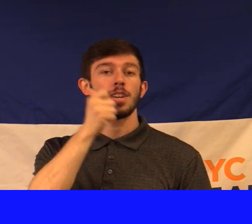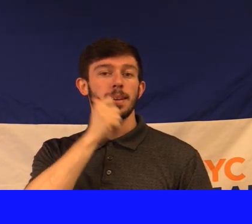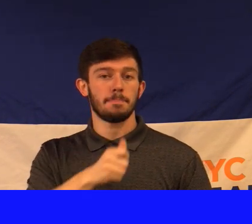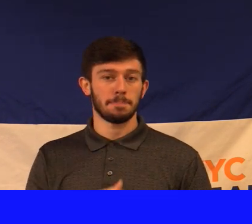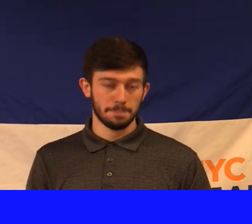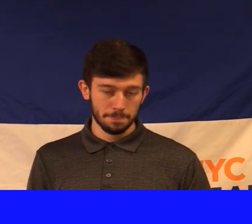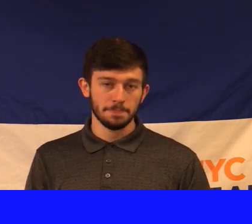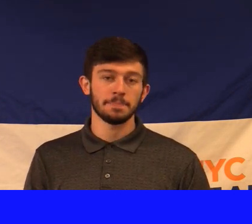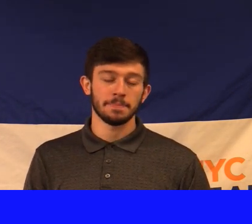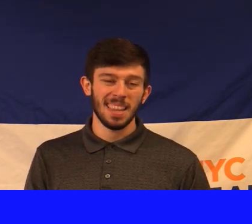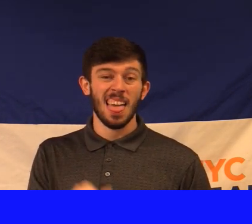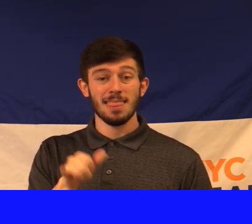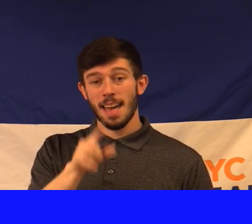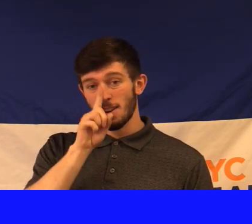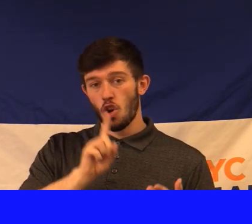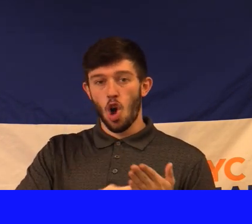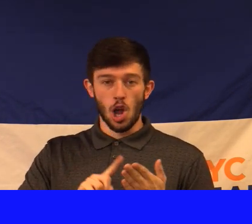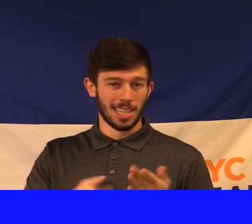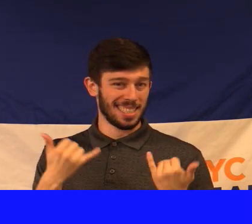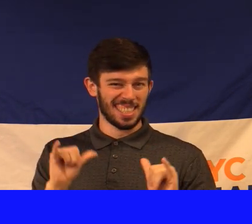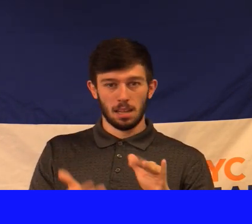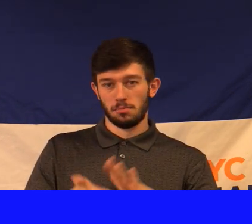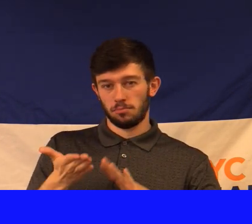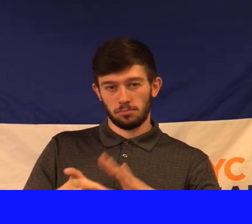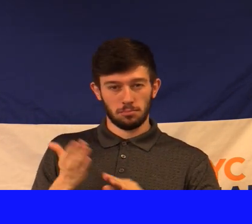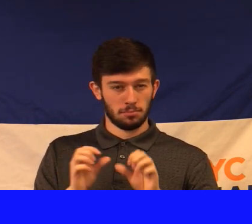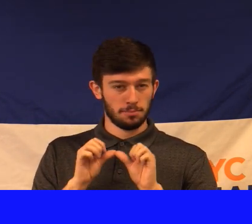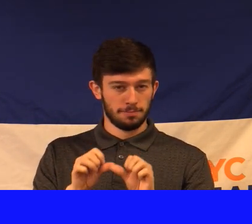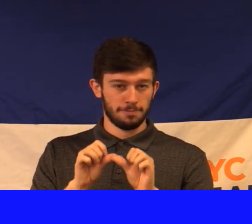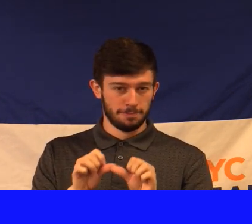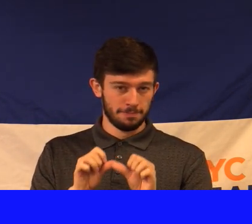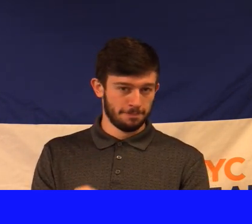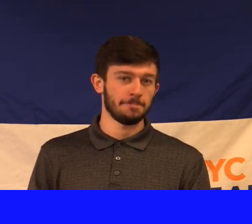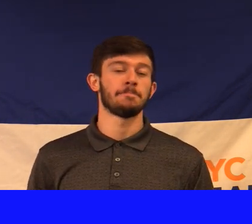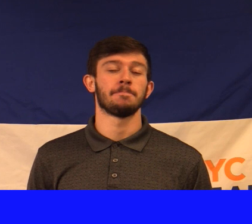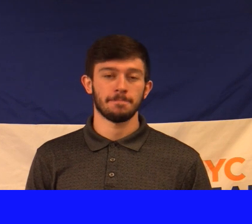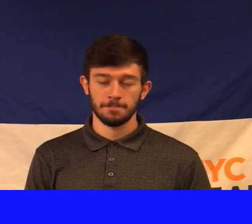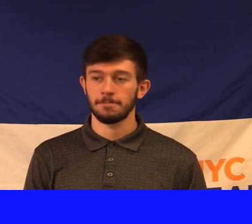basis. This audit is ongoing.